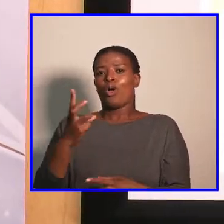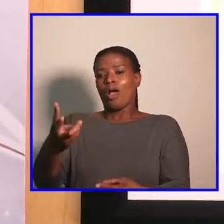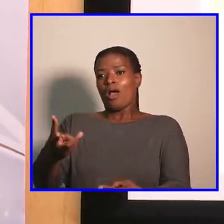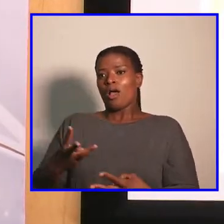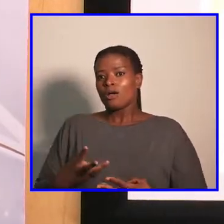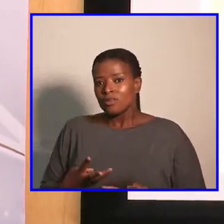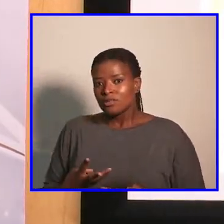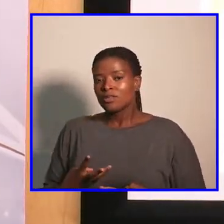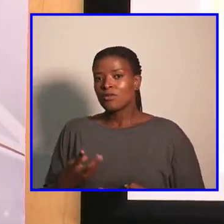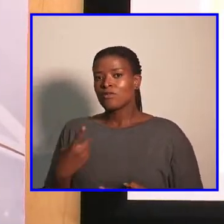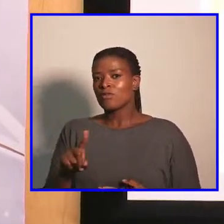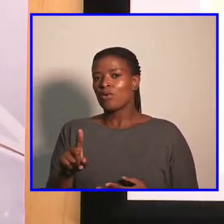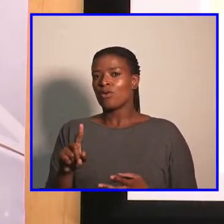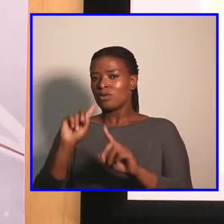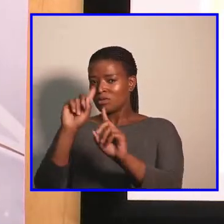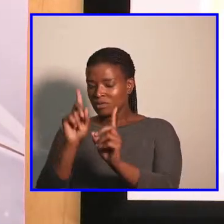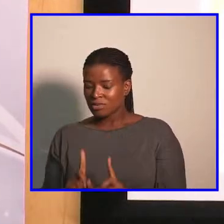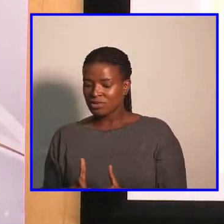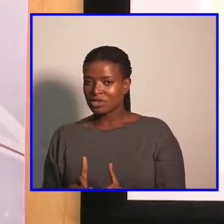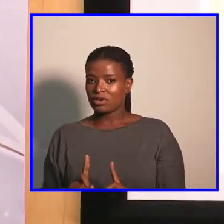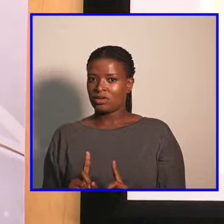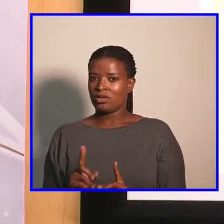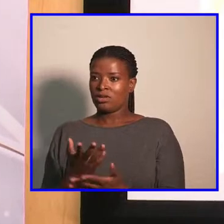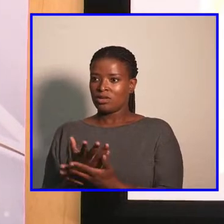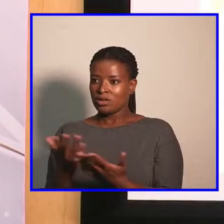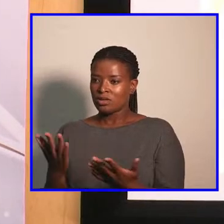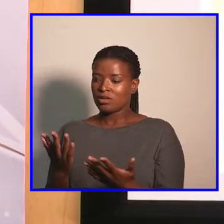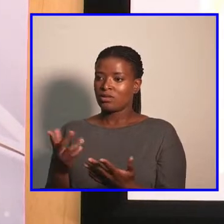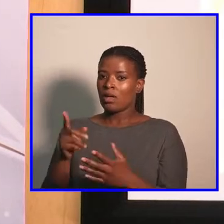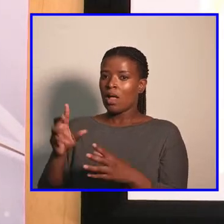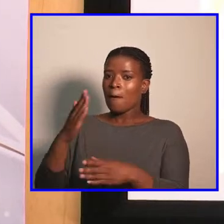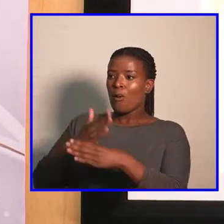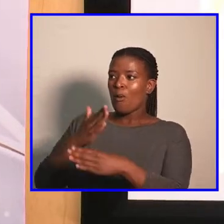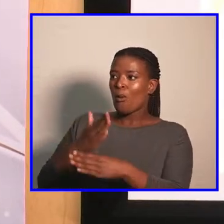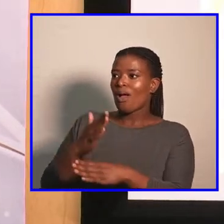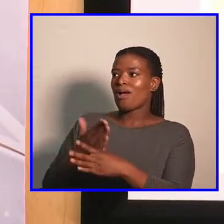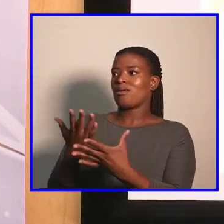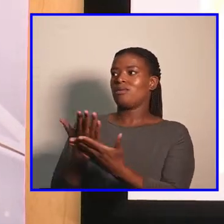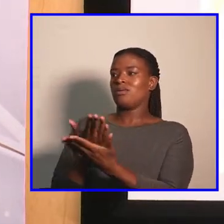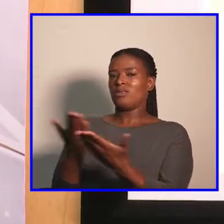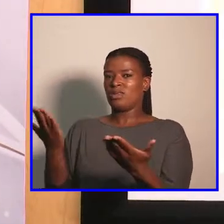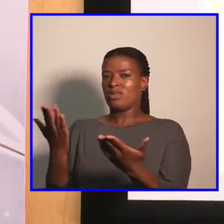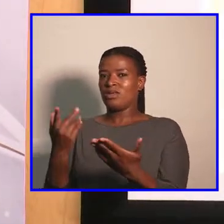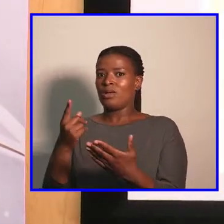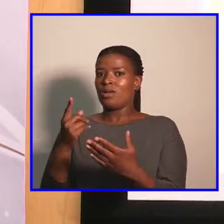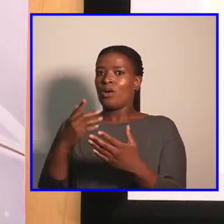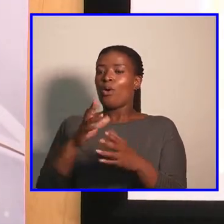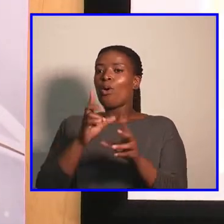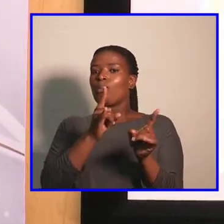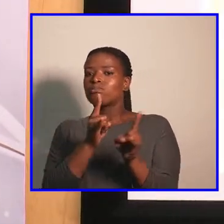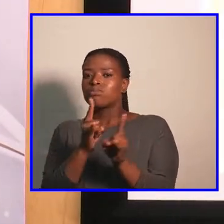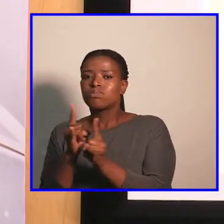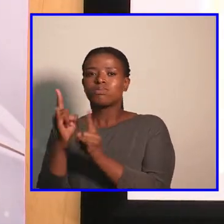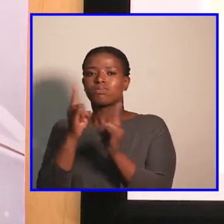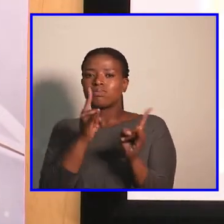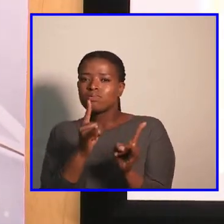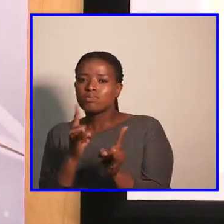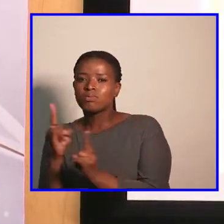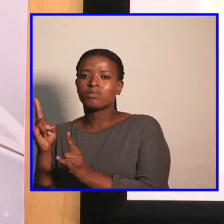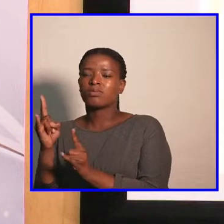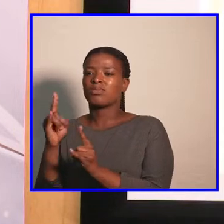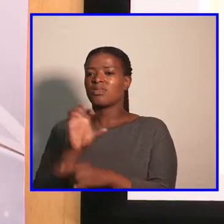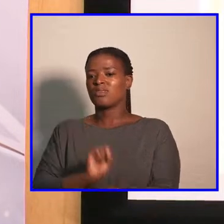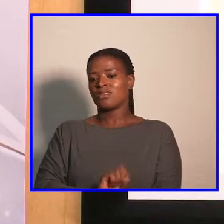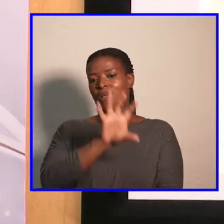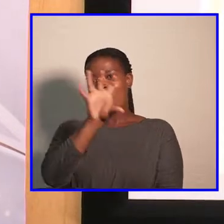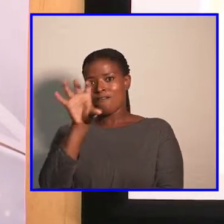most esteemed guests, and those are our employees who are actually watching all over in South